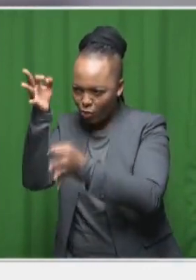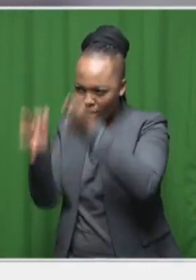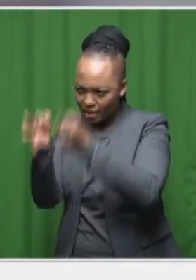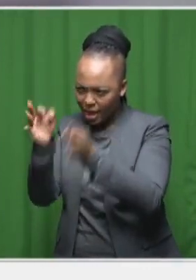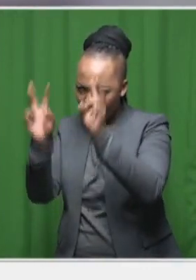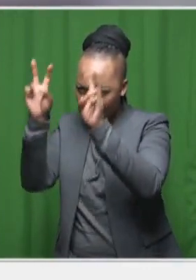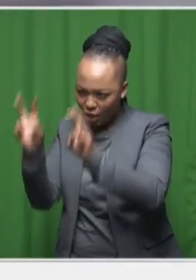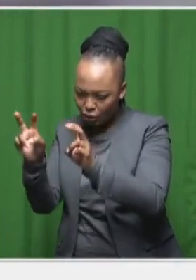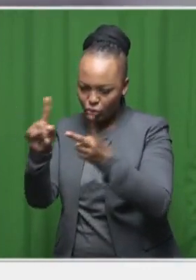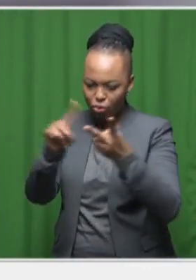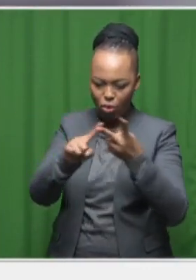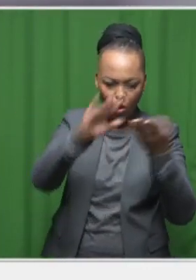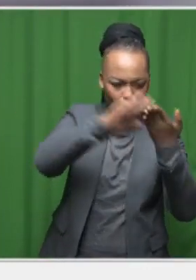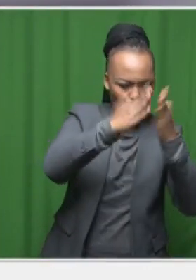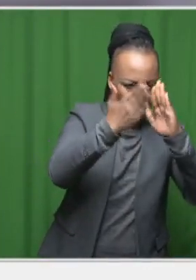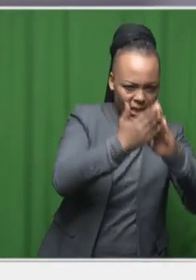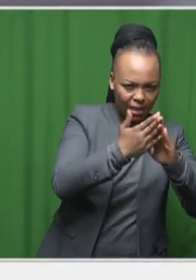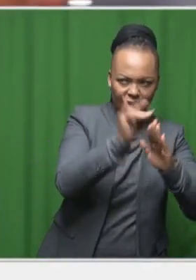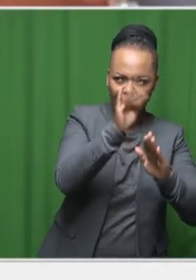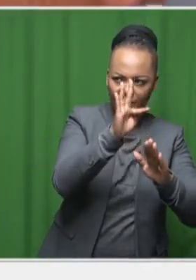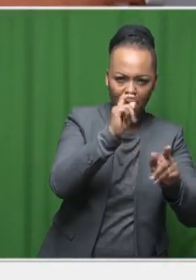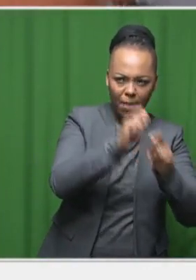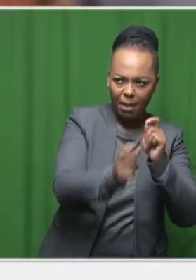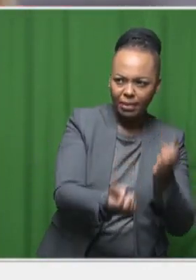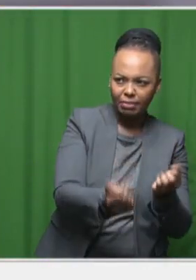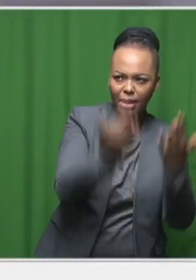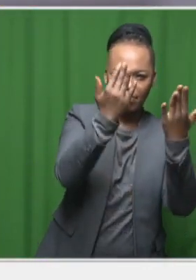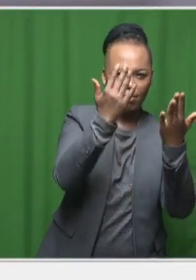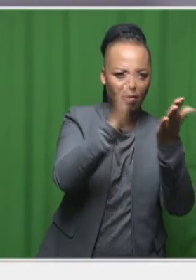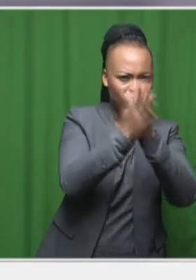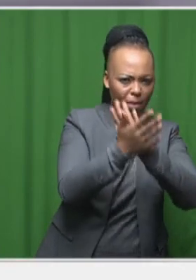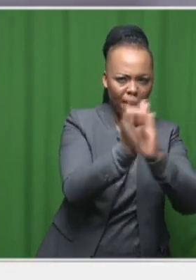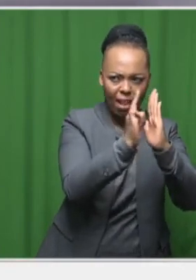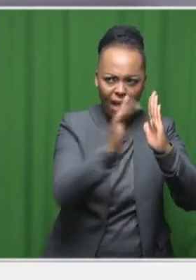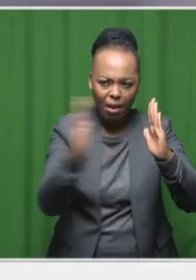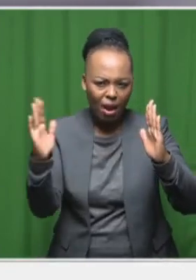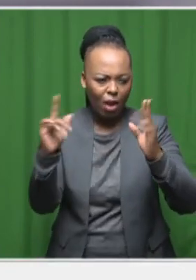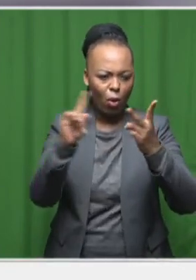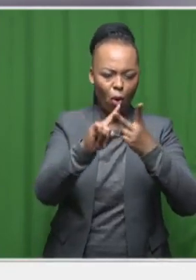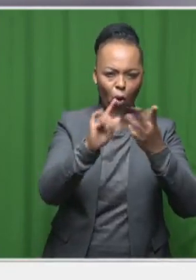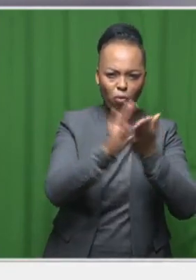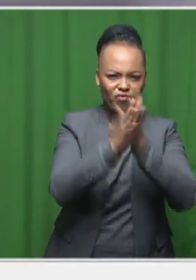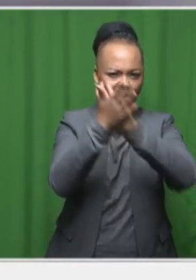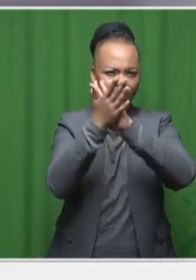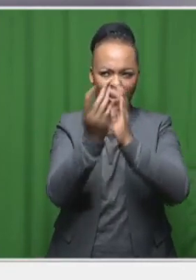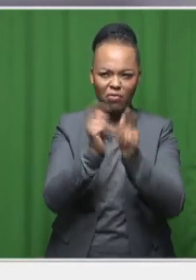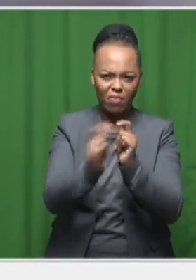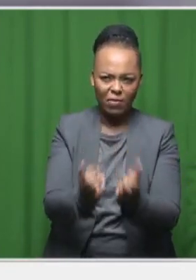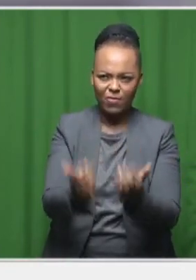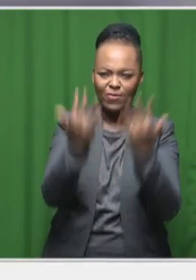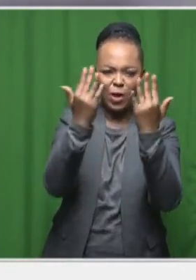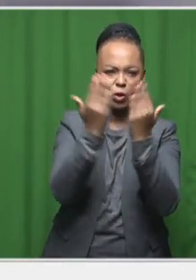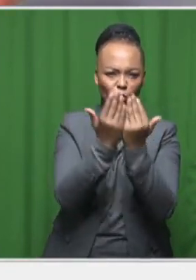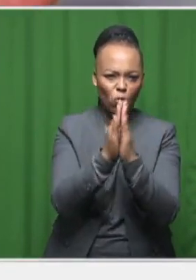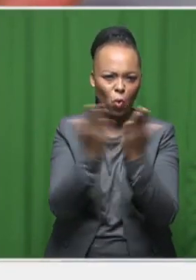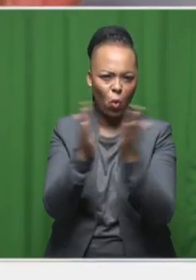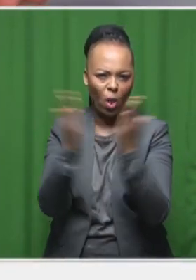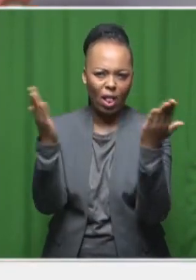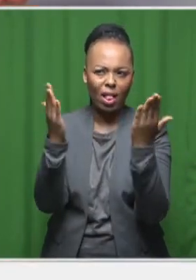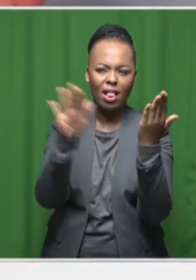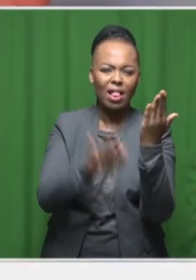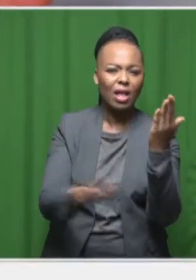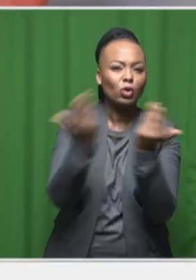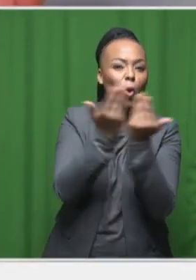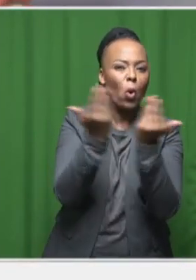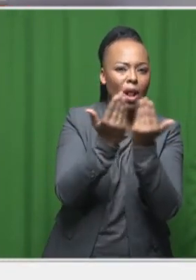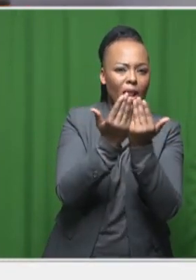a community, burn something down, burn a library down, burn a school down or whatever, now students were using